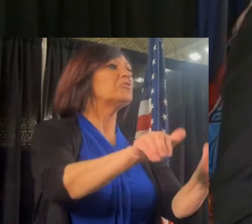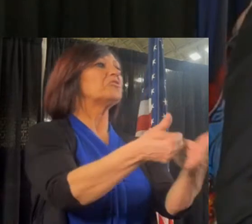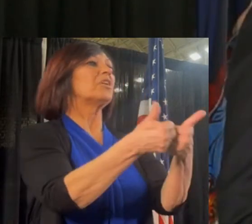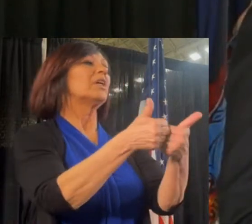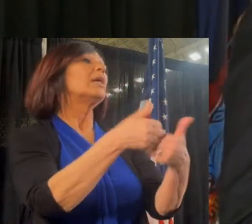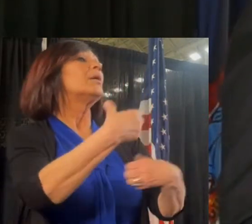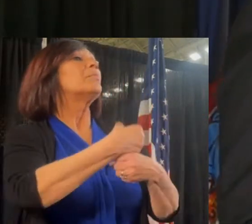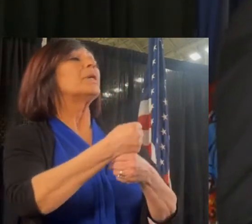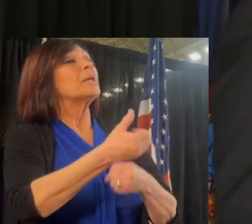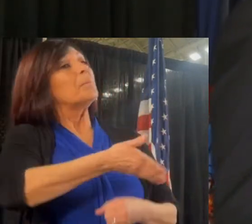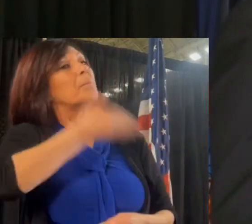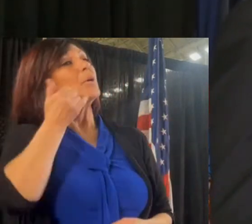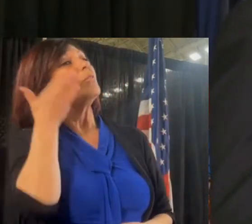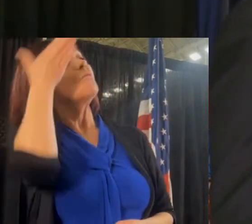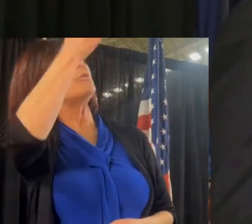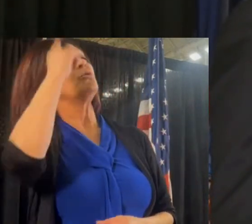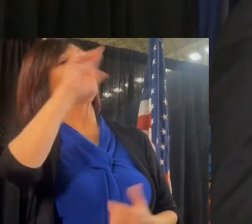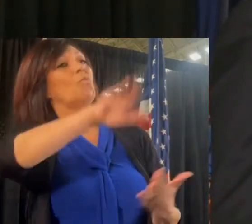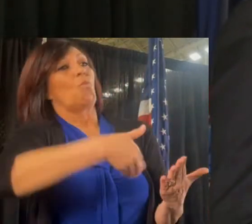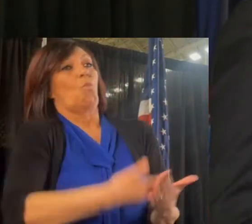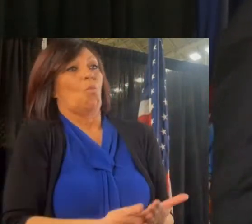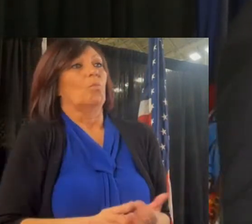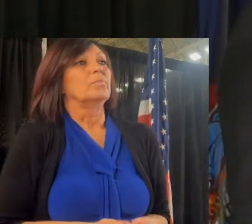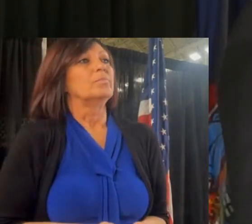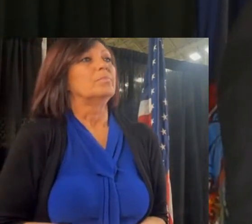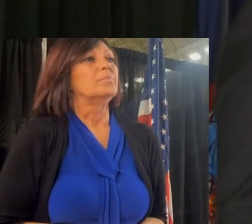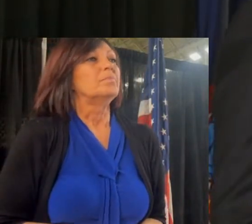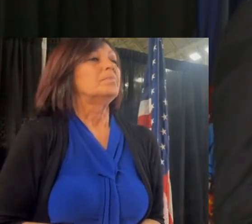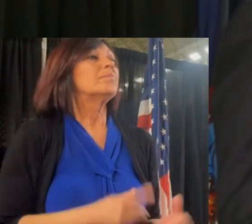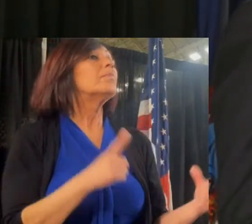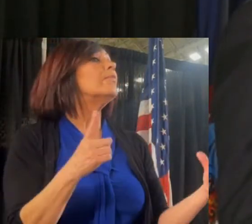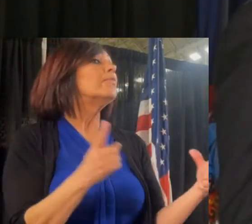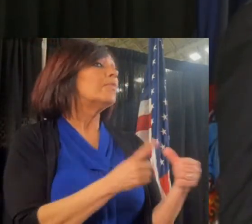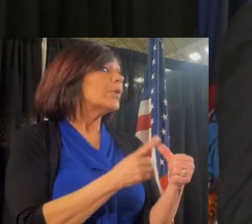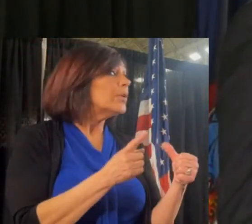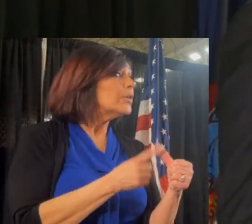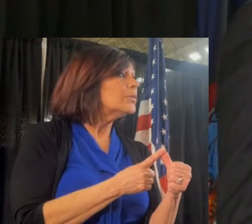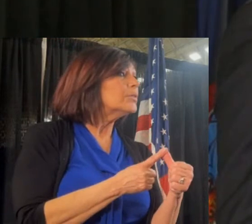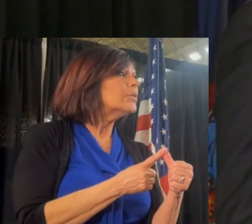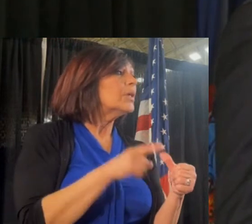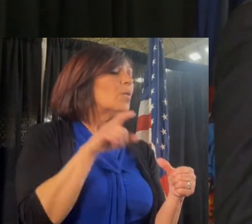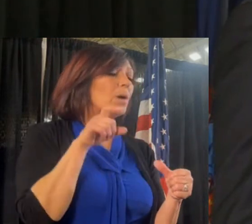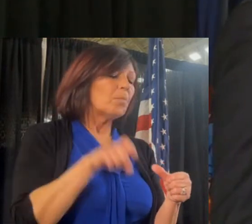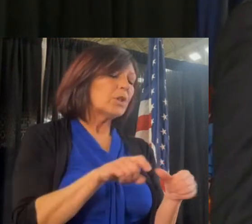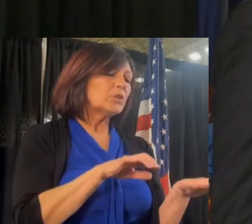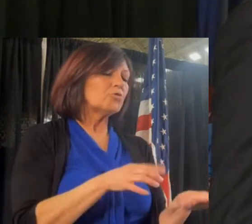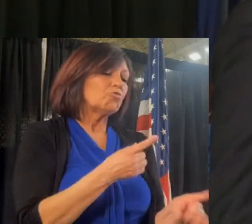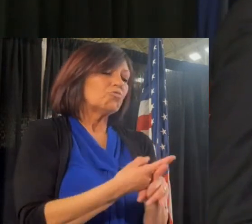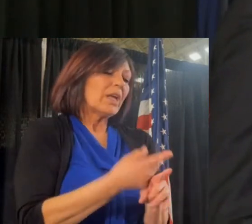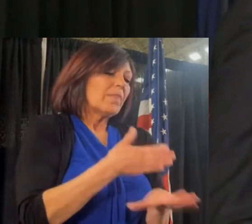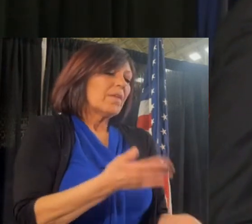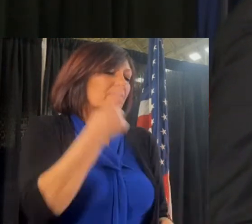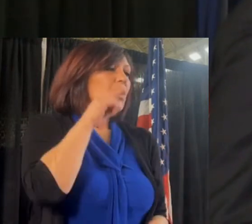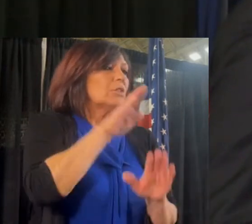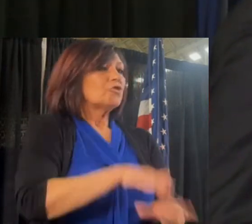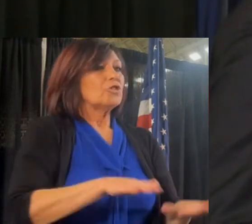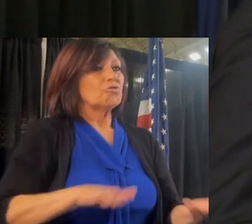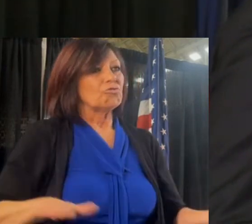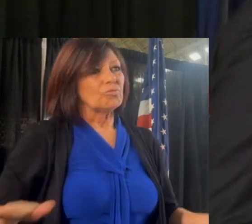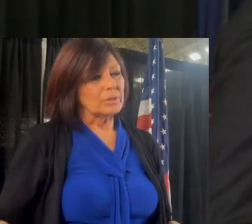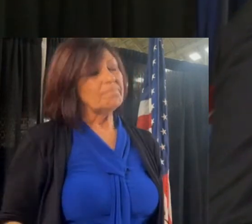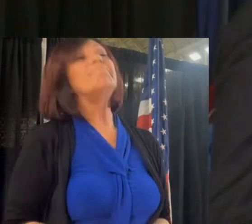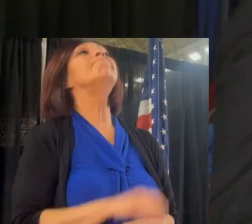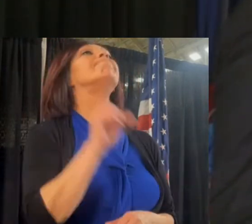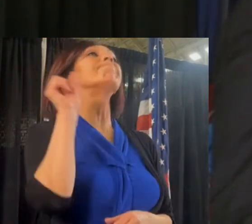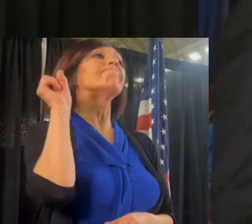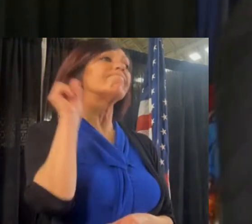a better future for all. First, we must do right by our children. Although they generally